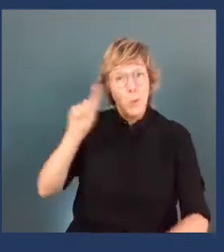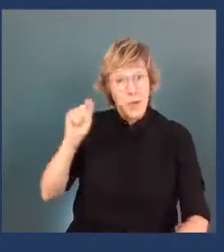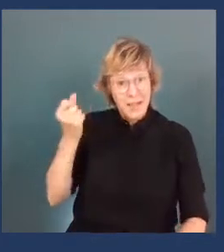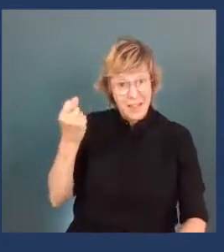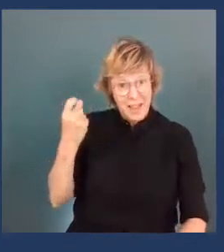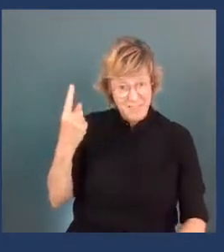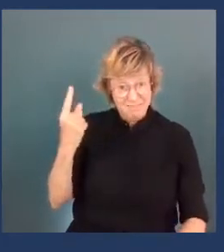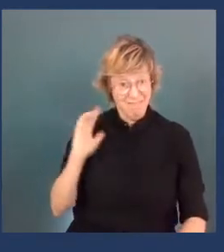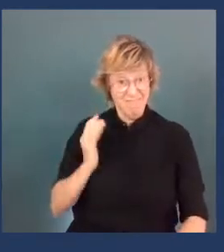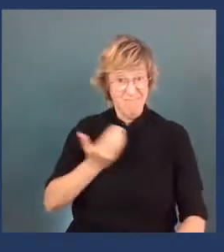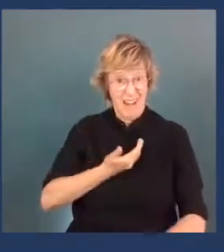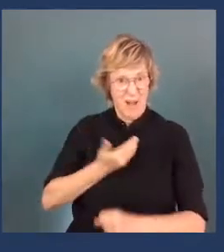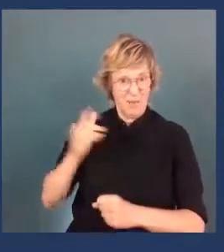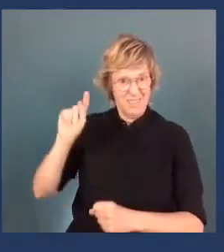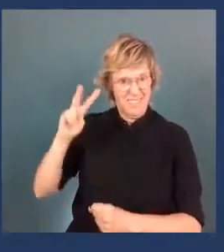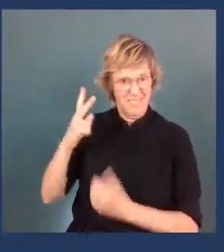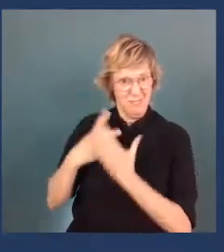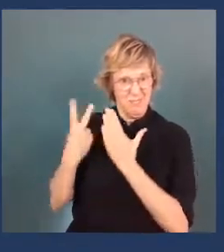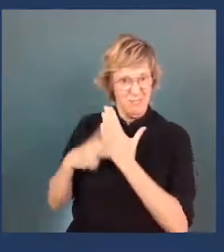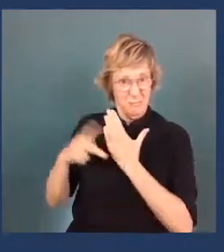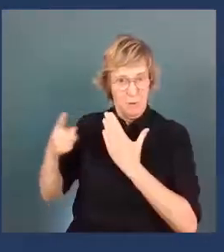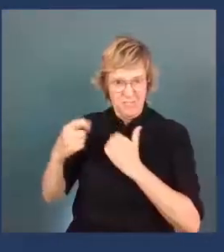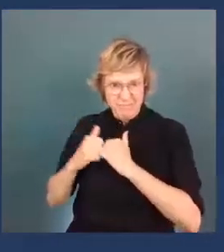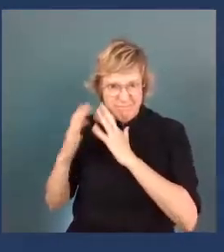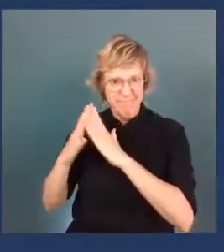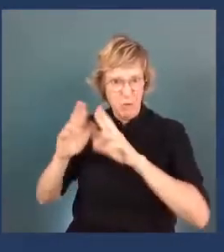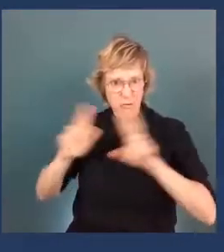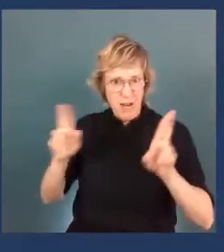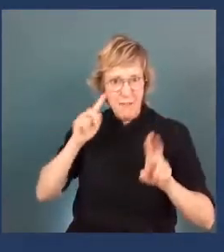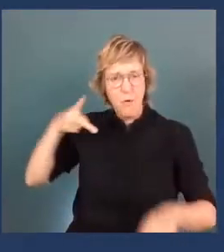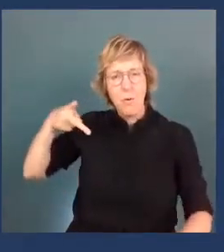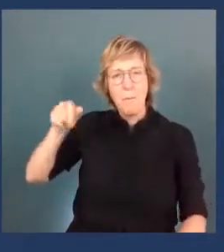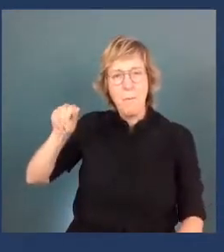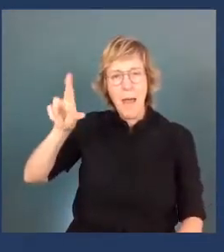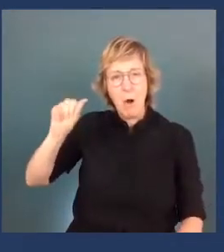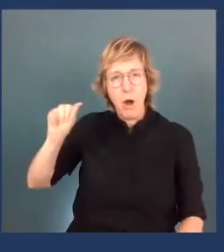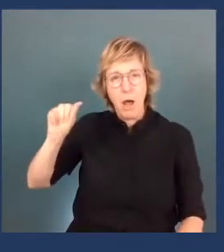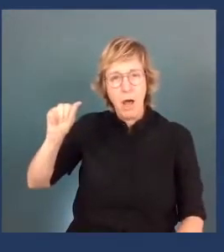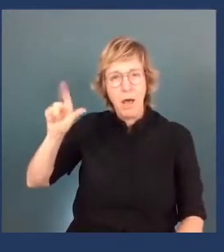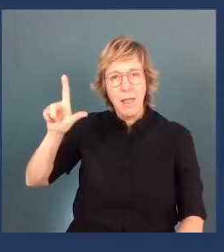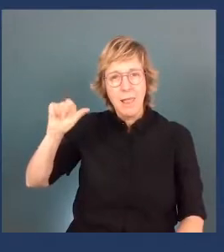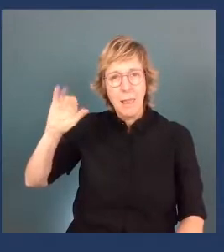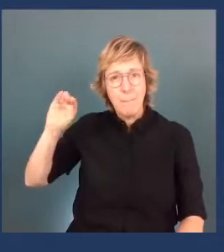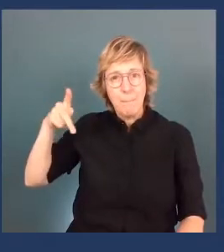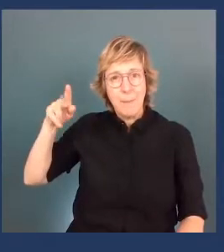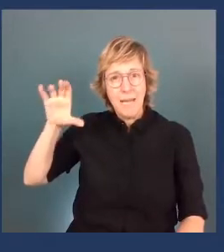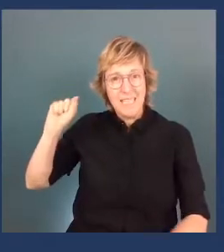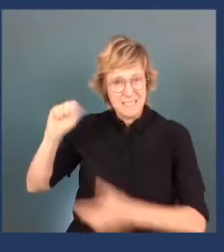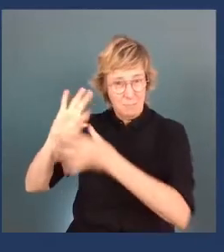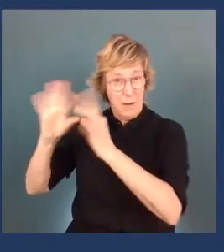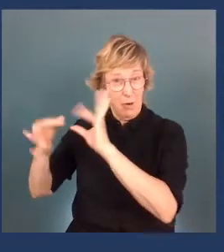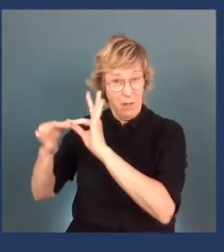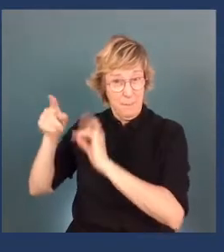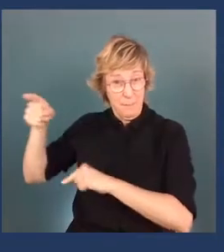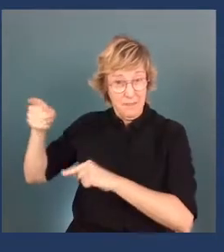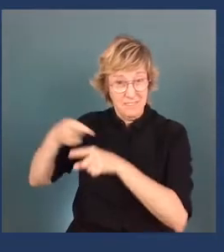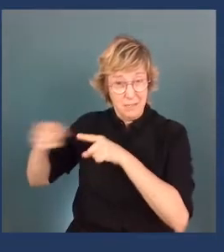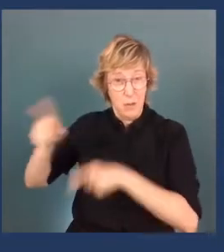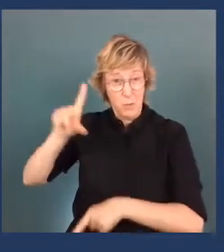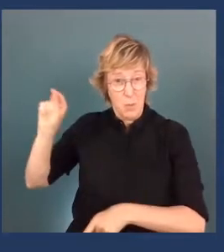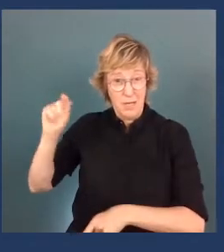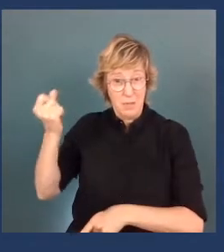the Paralympics for London 2012, the business was really waking up to disability